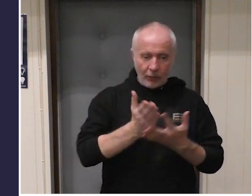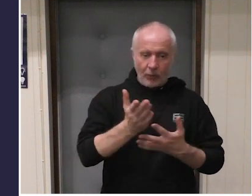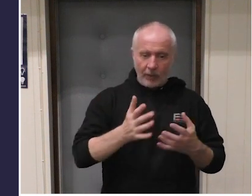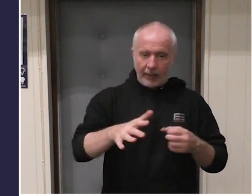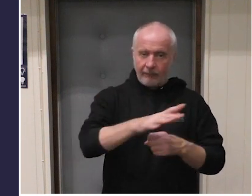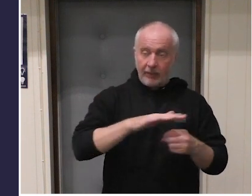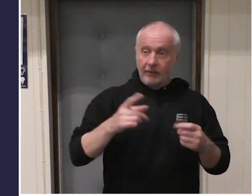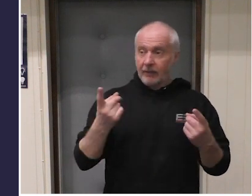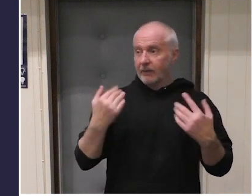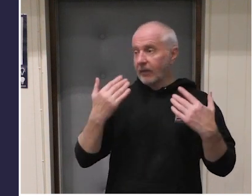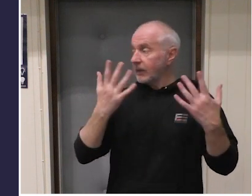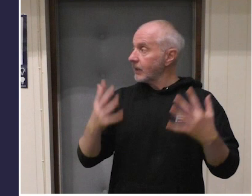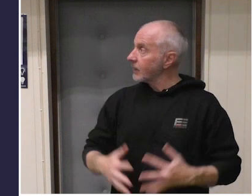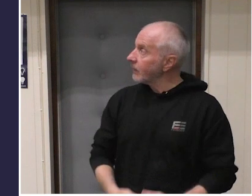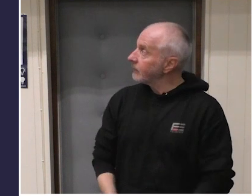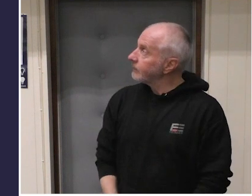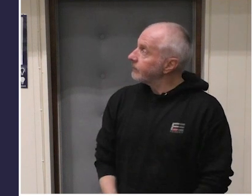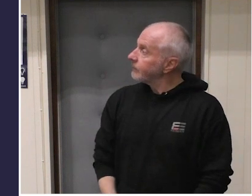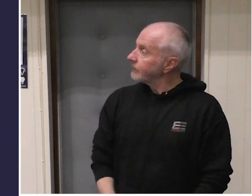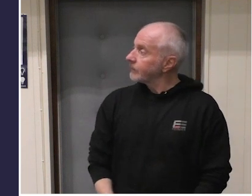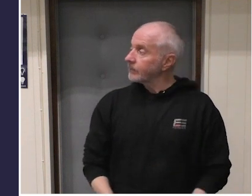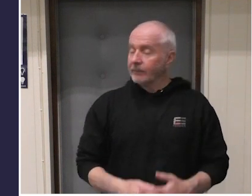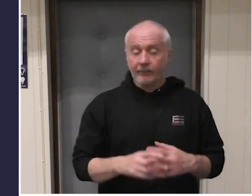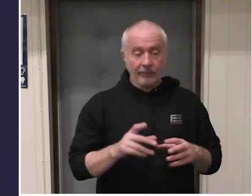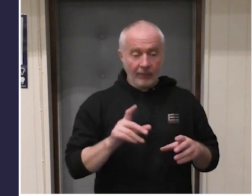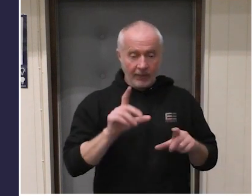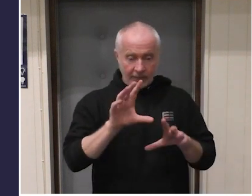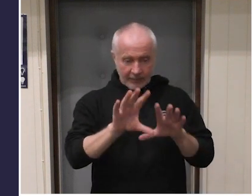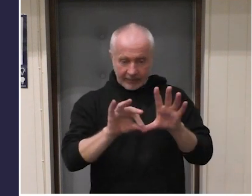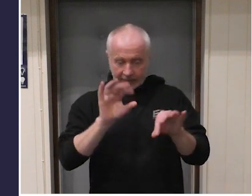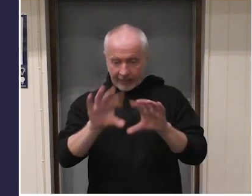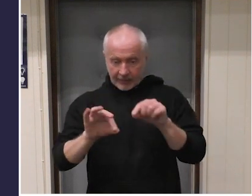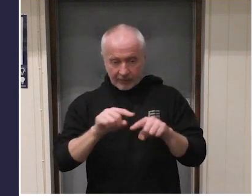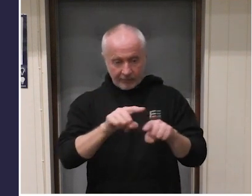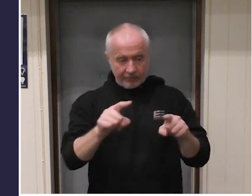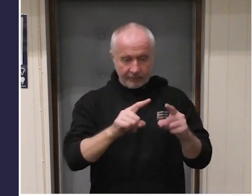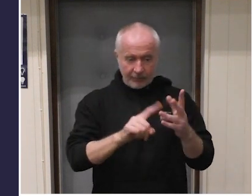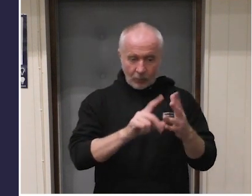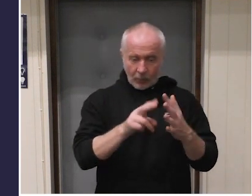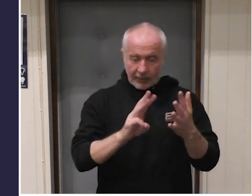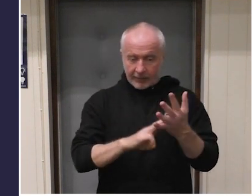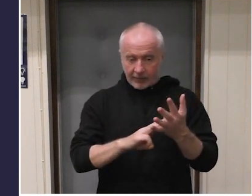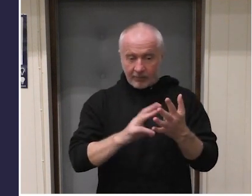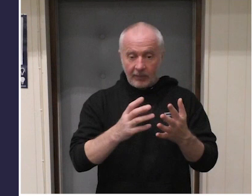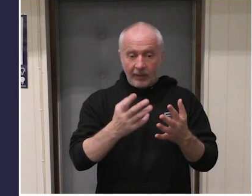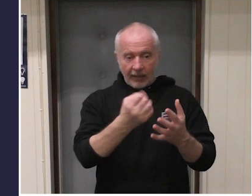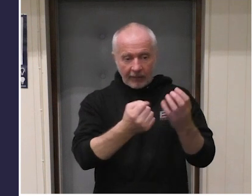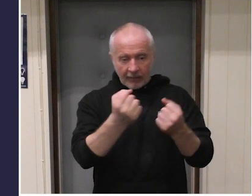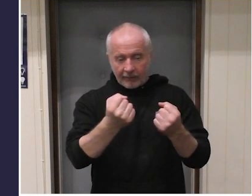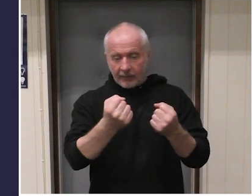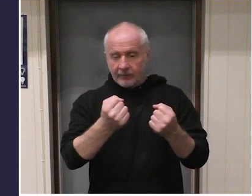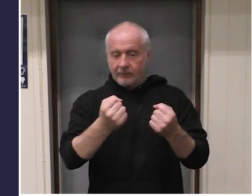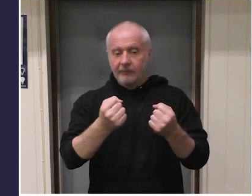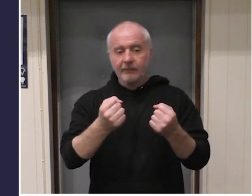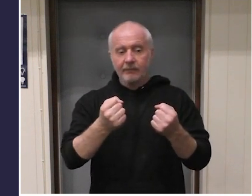That's fitness. Selection is basically those organisms that have the best information on how to survive,